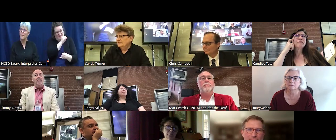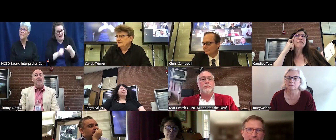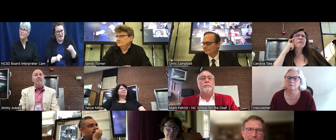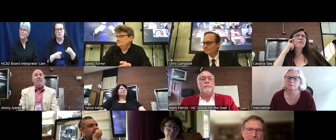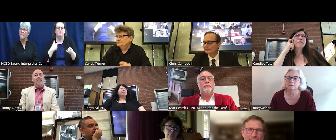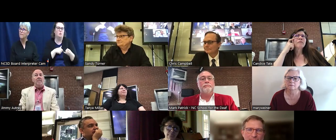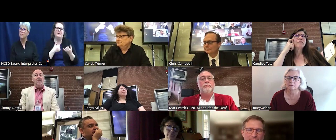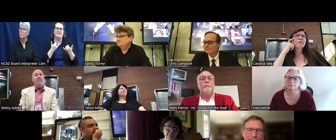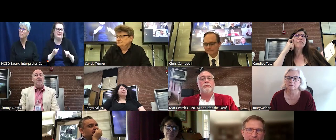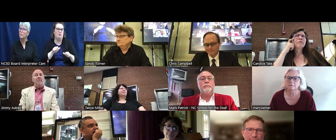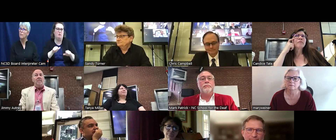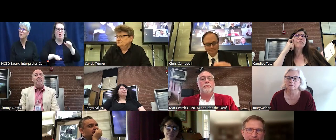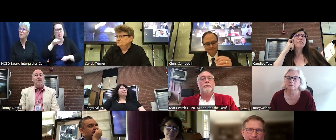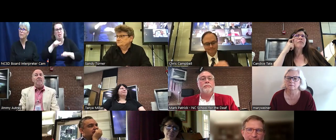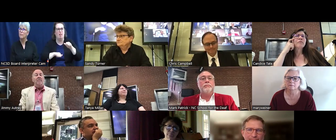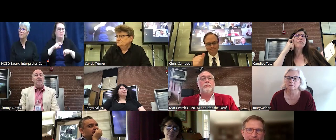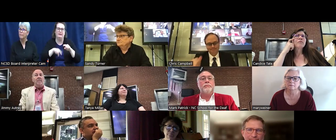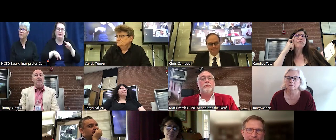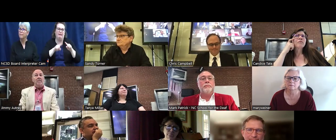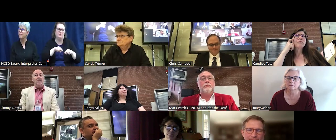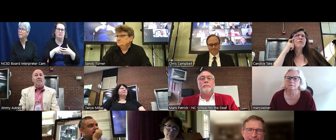right